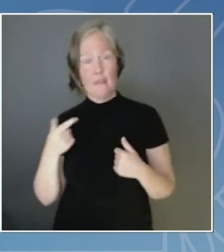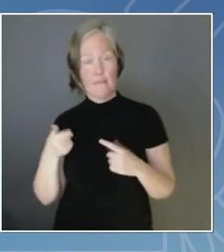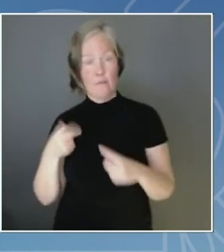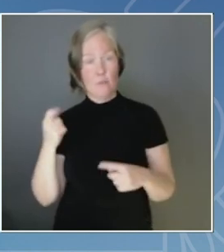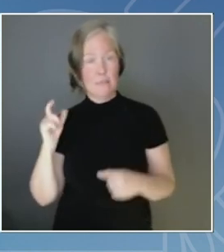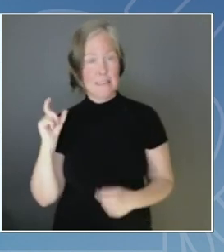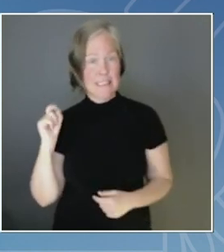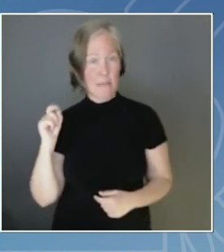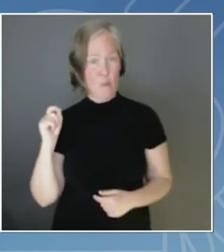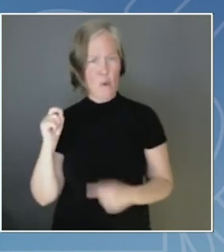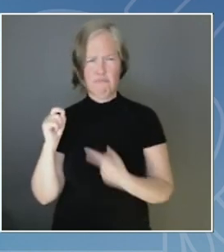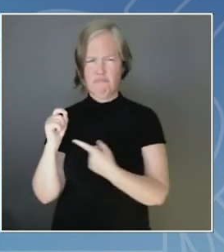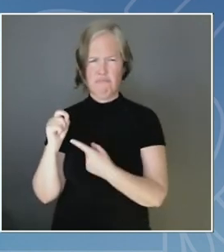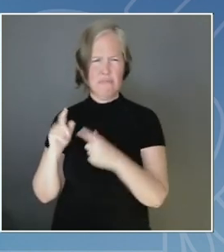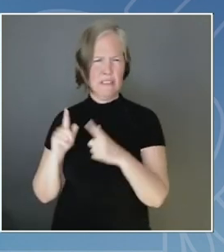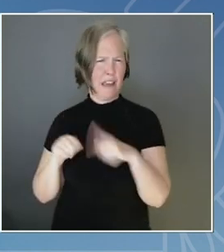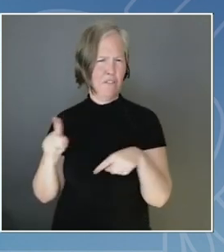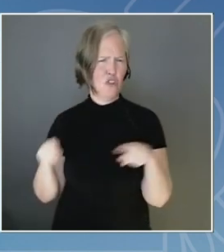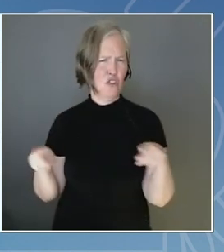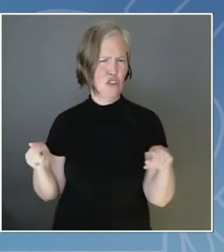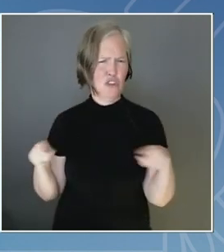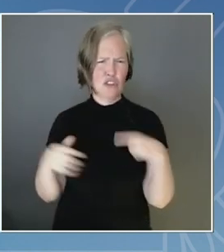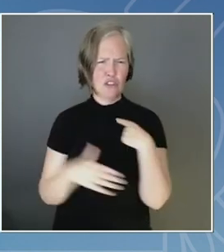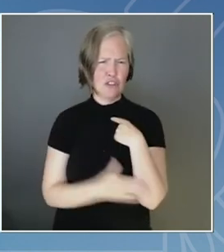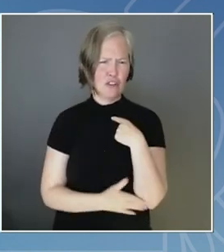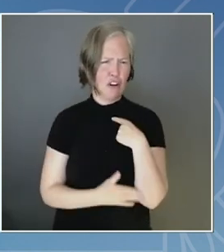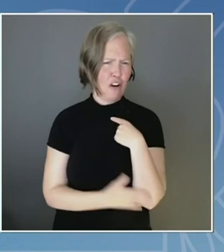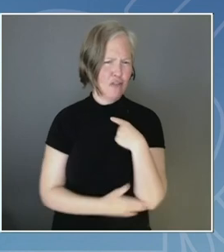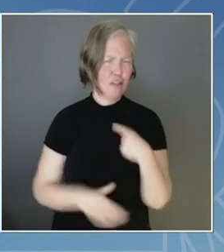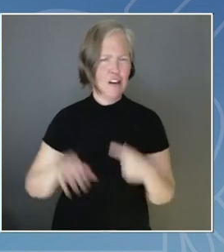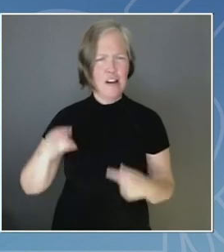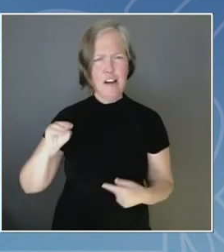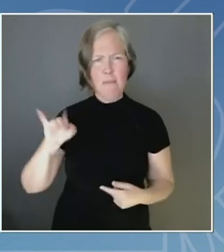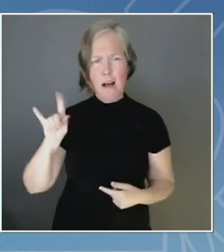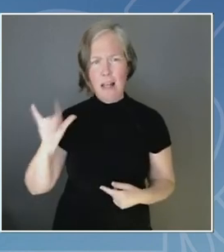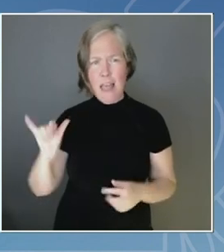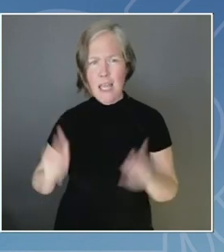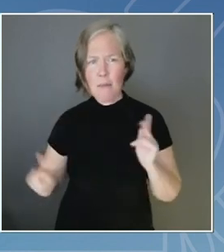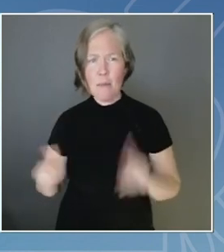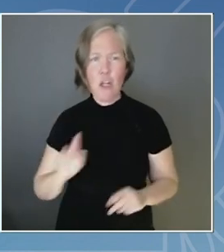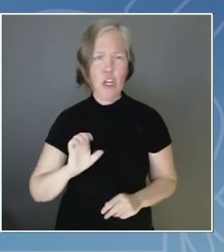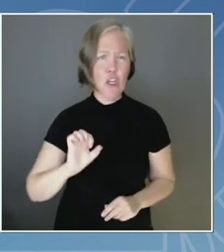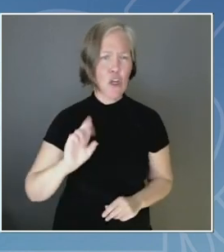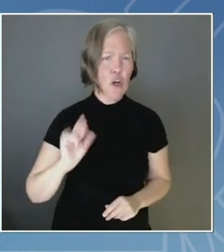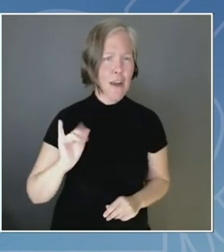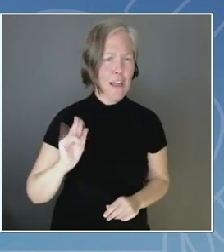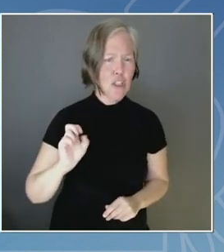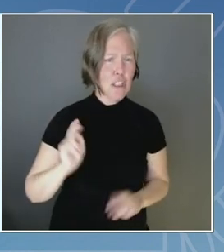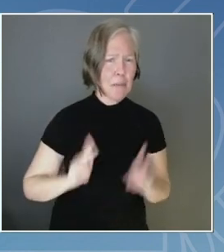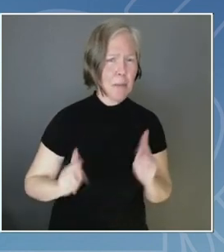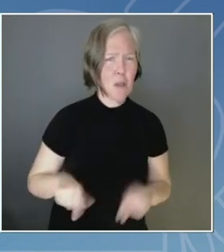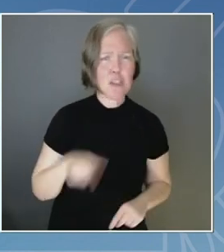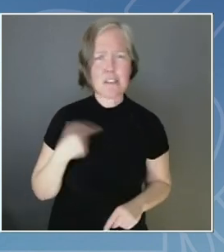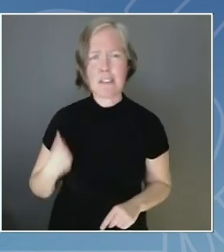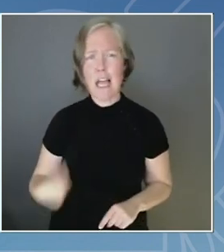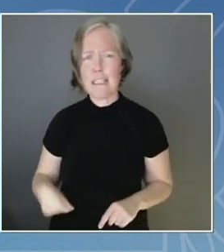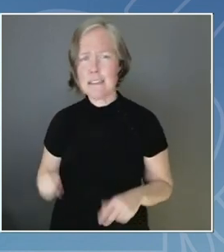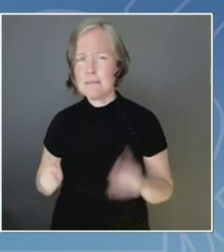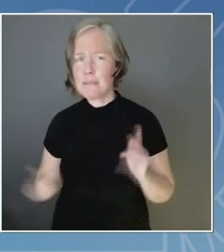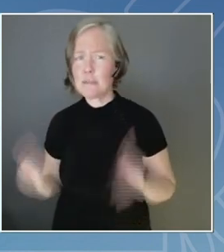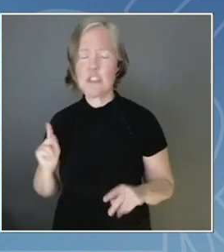well diverse, right? You have Tamil, we have Malay, Eurasian, you have Chinese, you know,